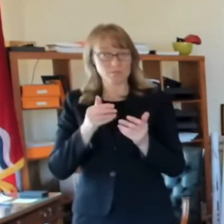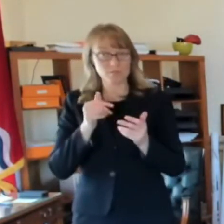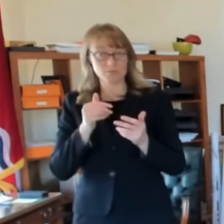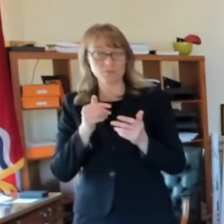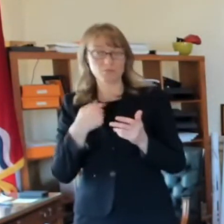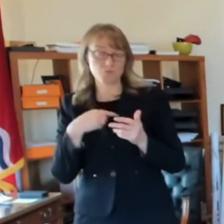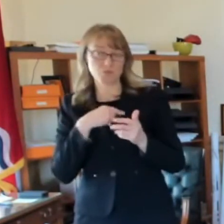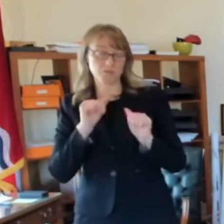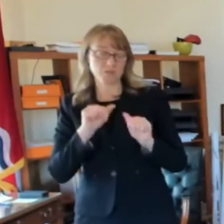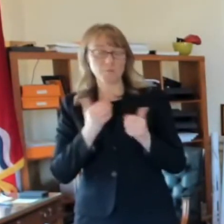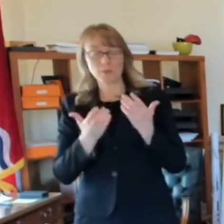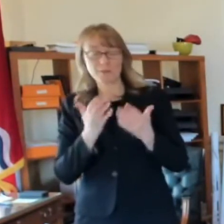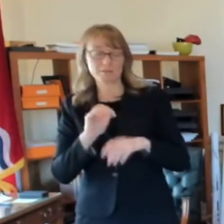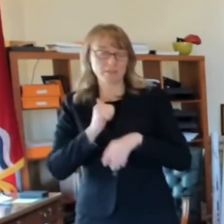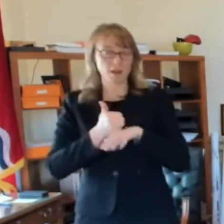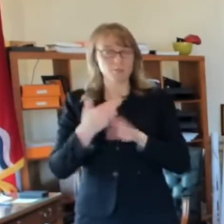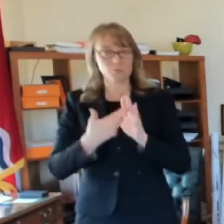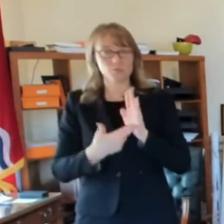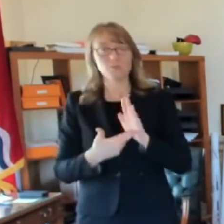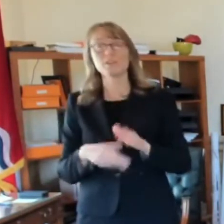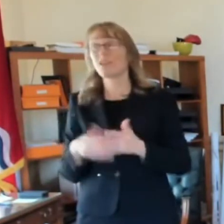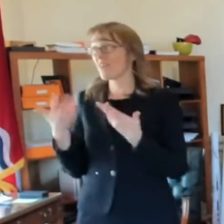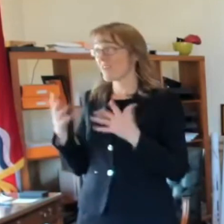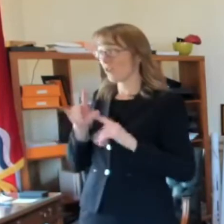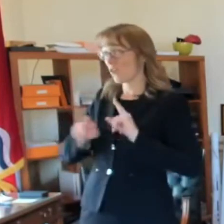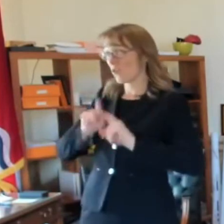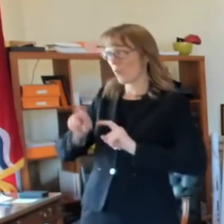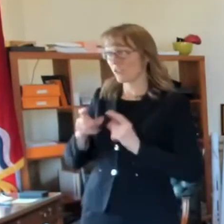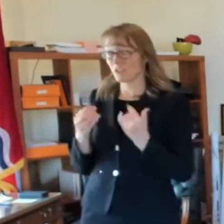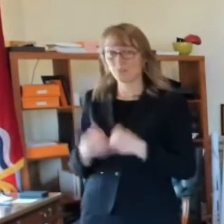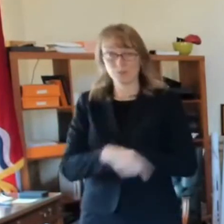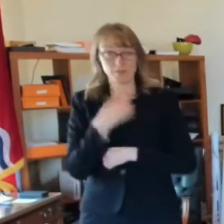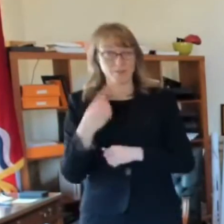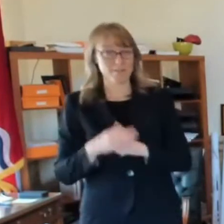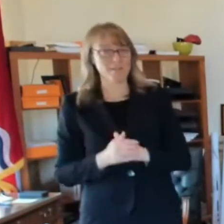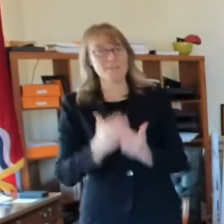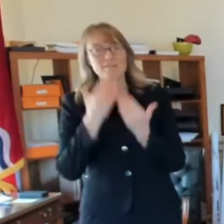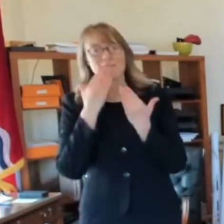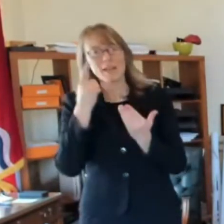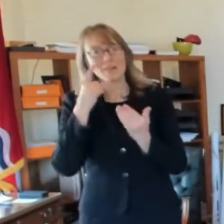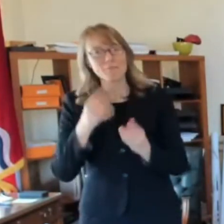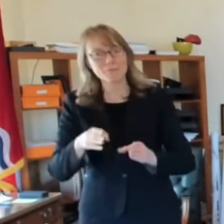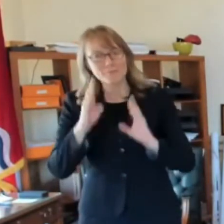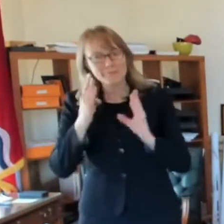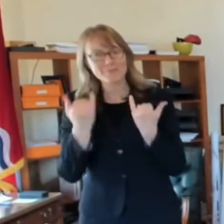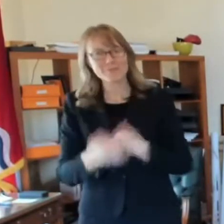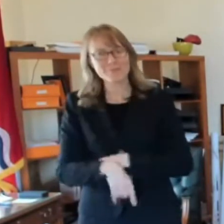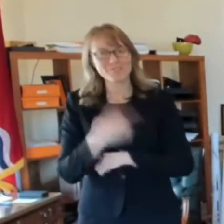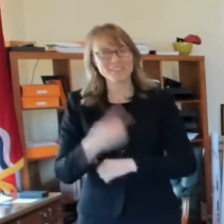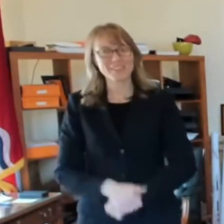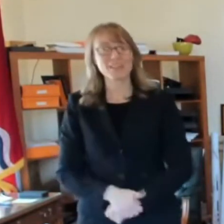collaborative, that would be a good way of setting these sort of limits, but we have not been able to do that